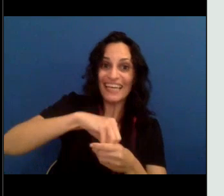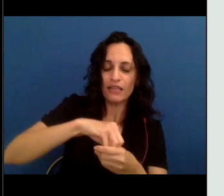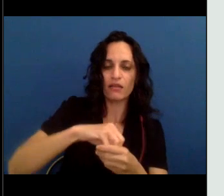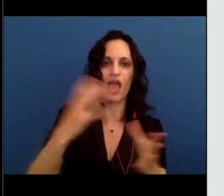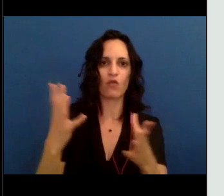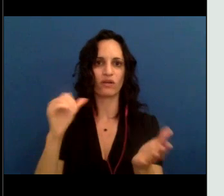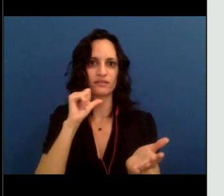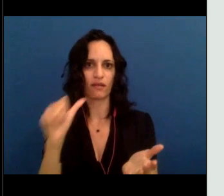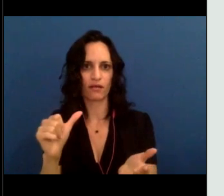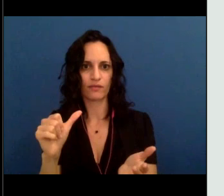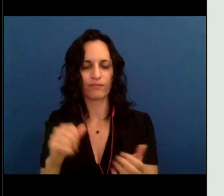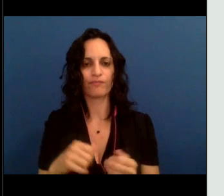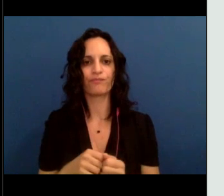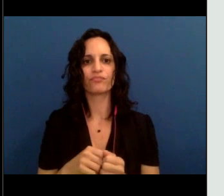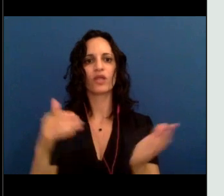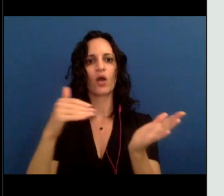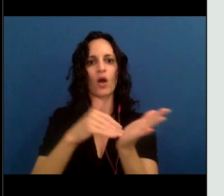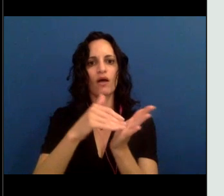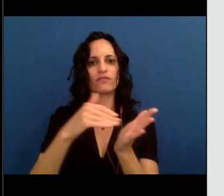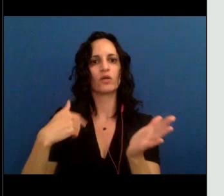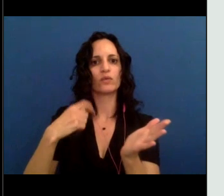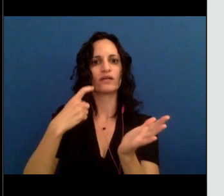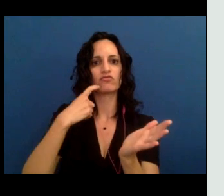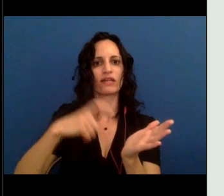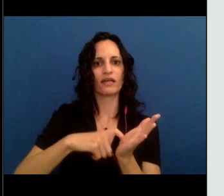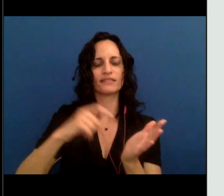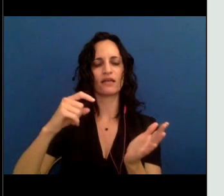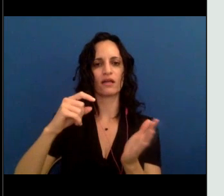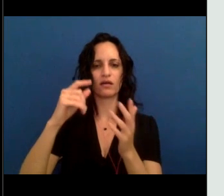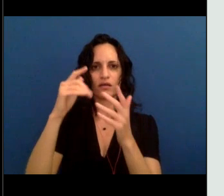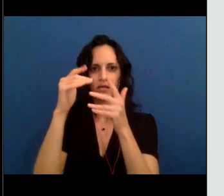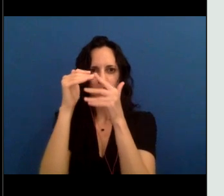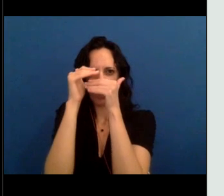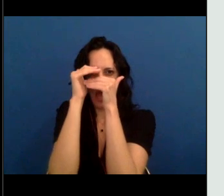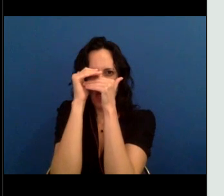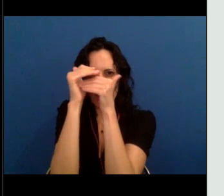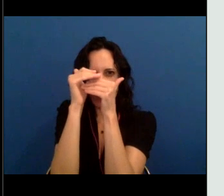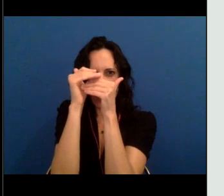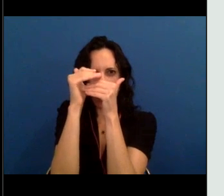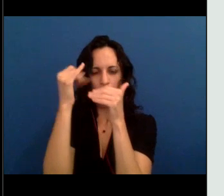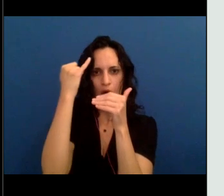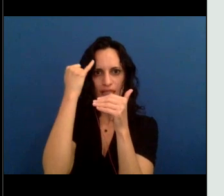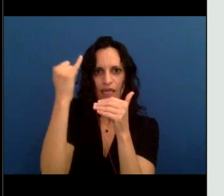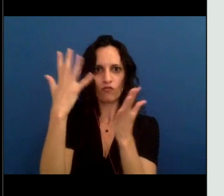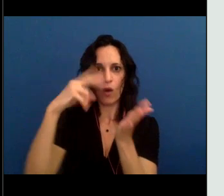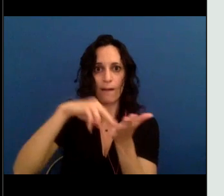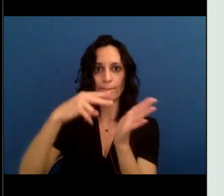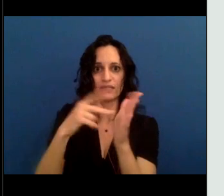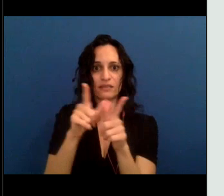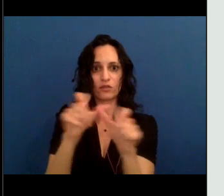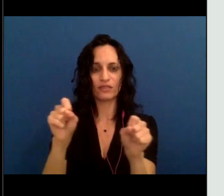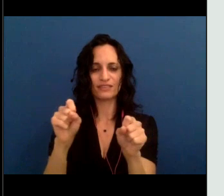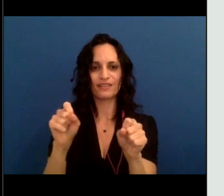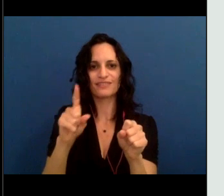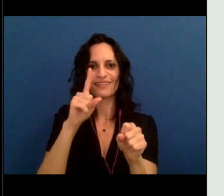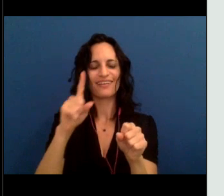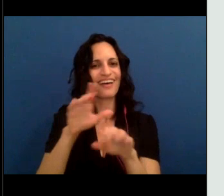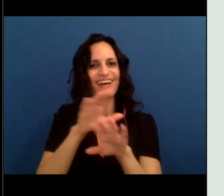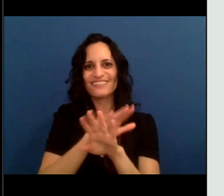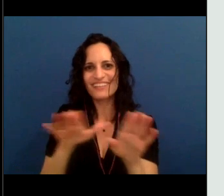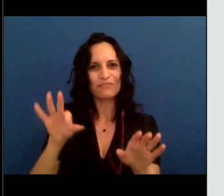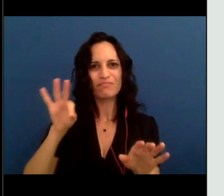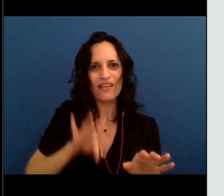to recognize that a hyper narrow conception of what linguistics is does an actual disservice to the field.